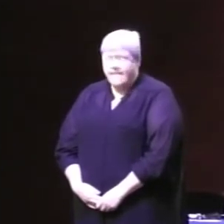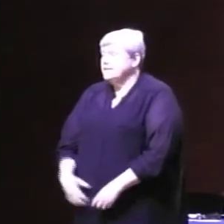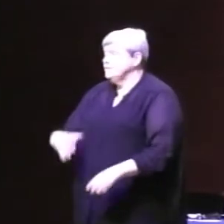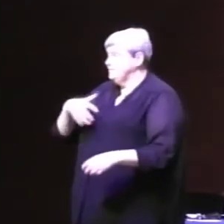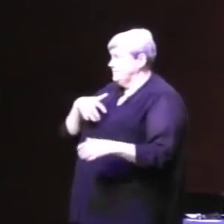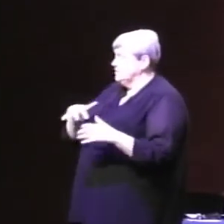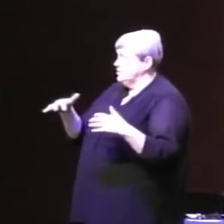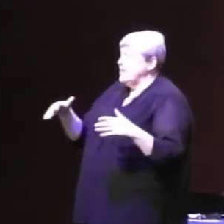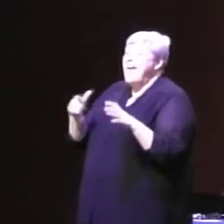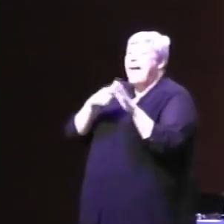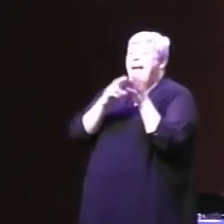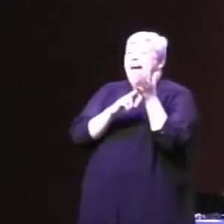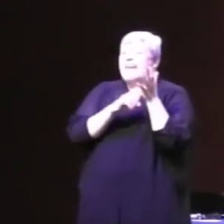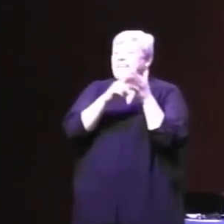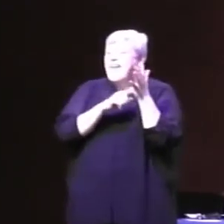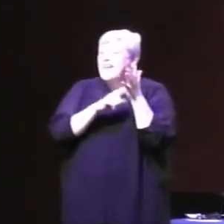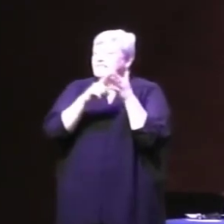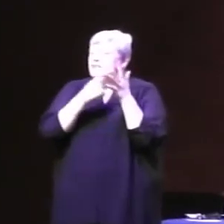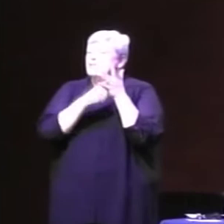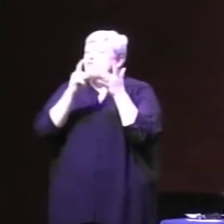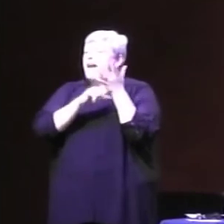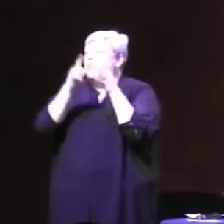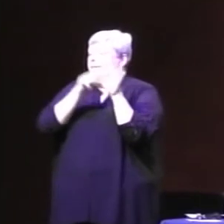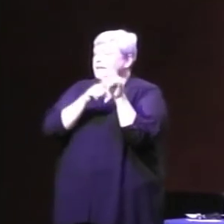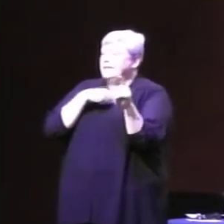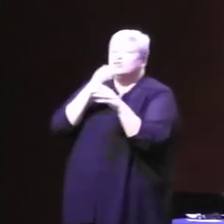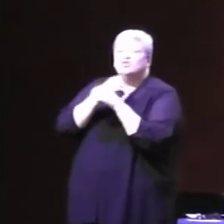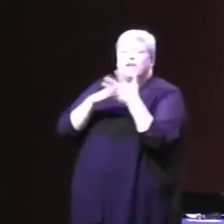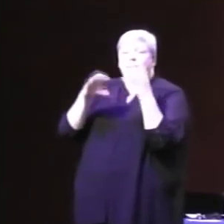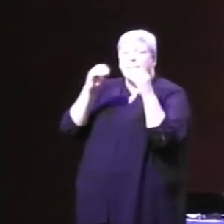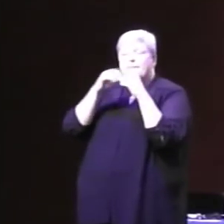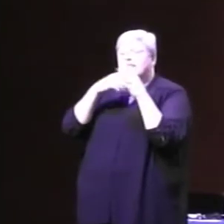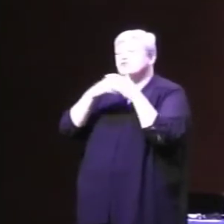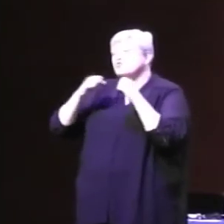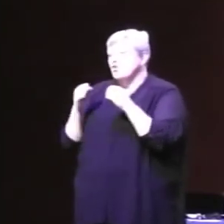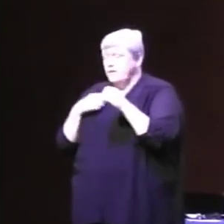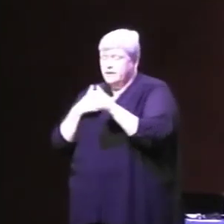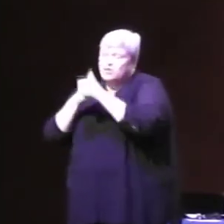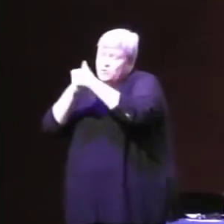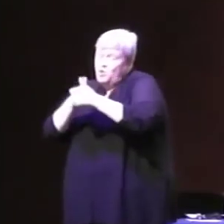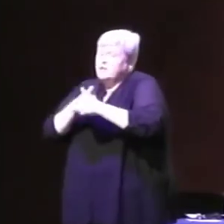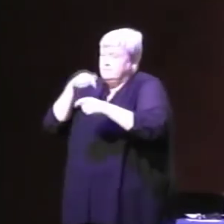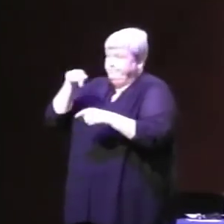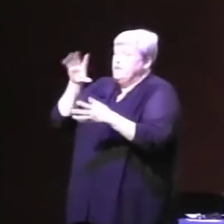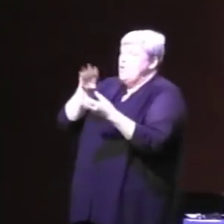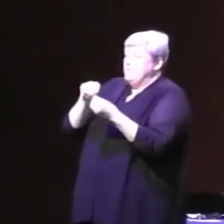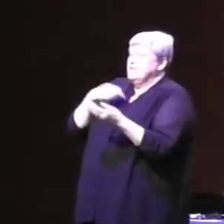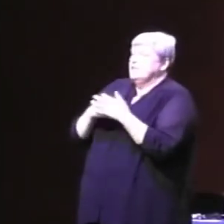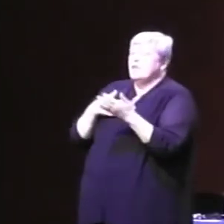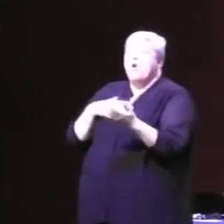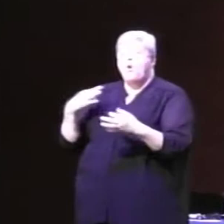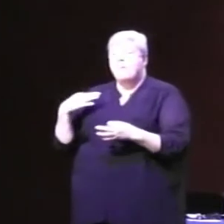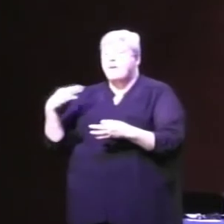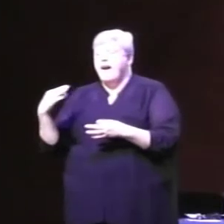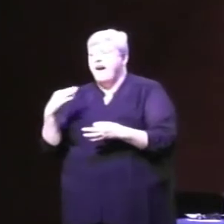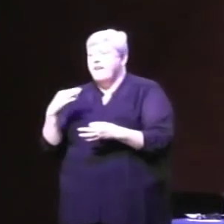President, Congress, Annette Riley, GMB Scotland, supporting Composite B on behalf of every public sector worker in Scotland. I was far